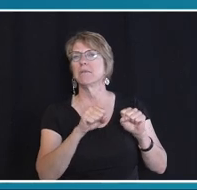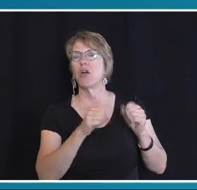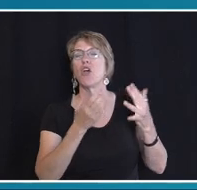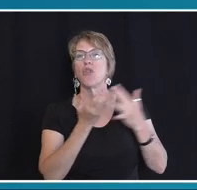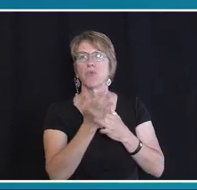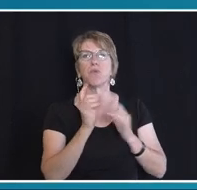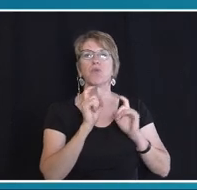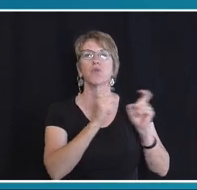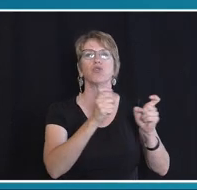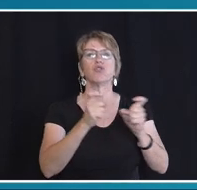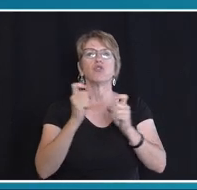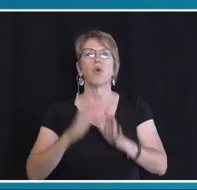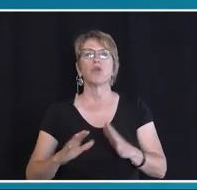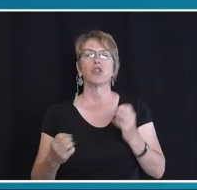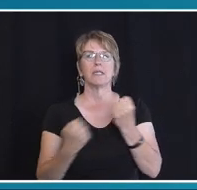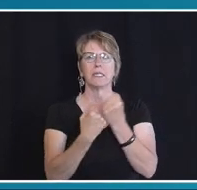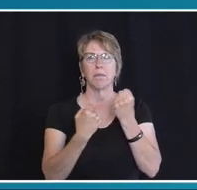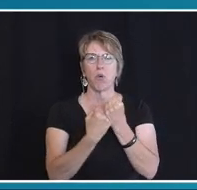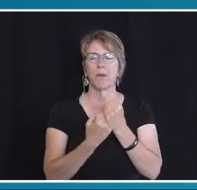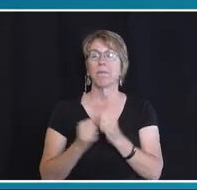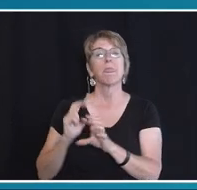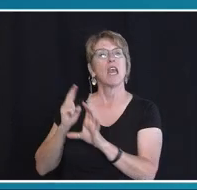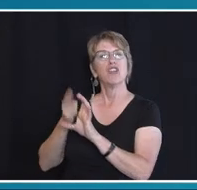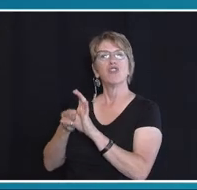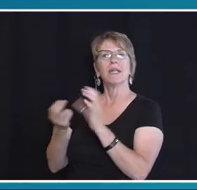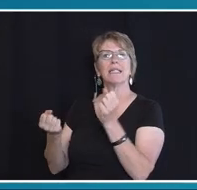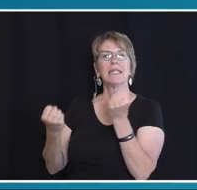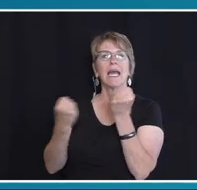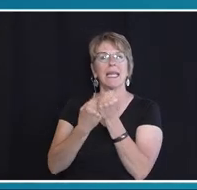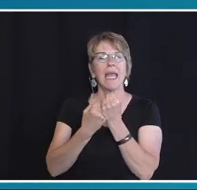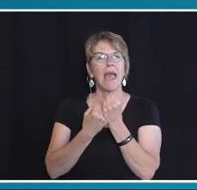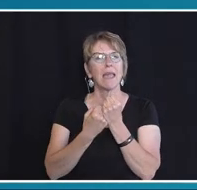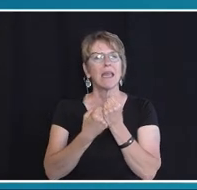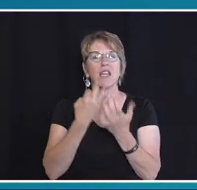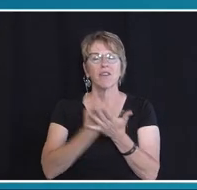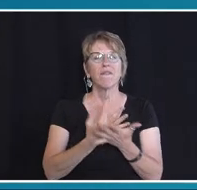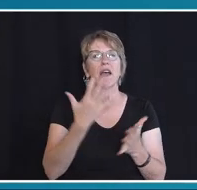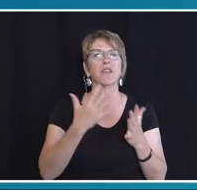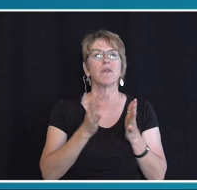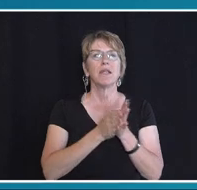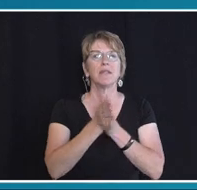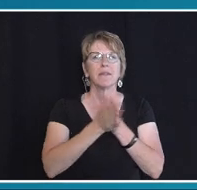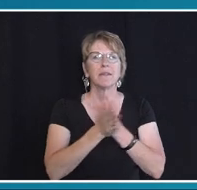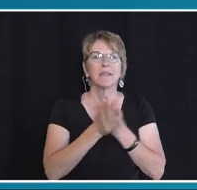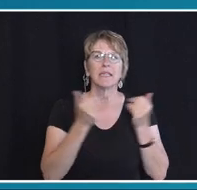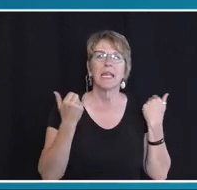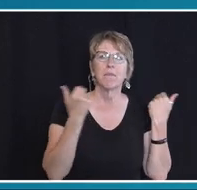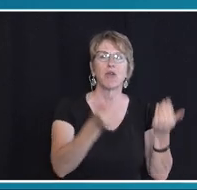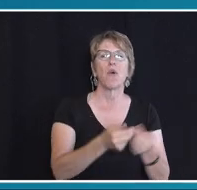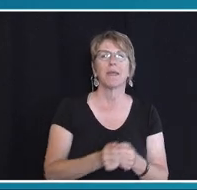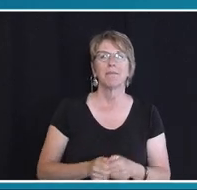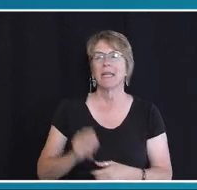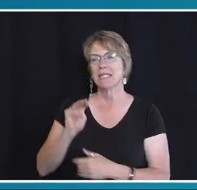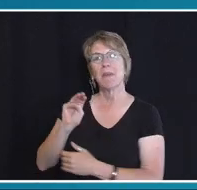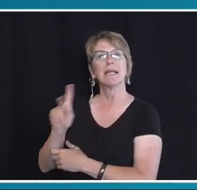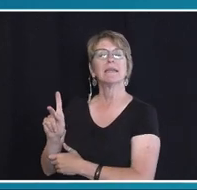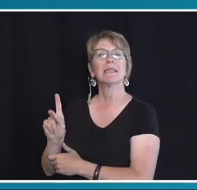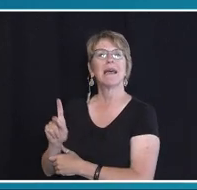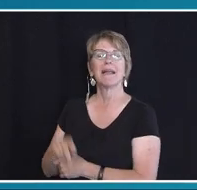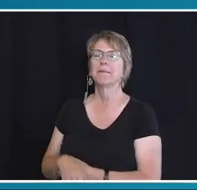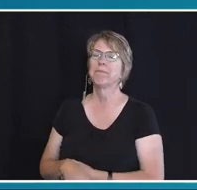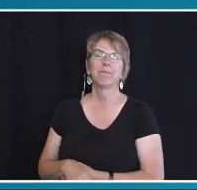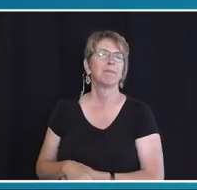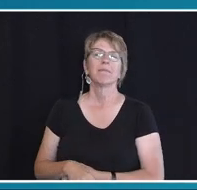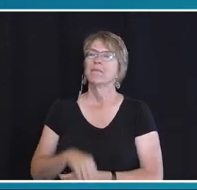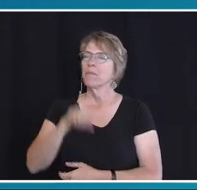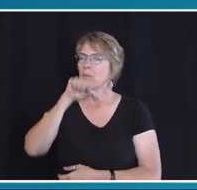donor support. Joining us again to help keep our fundraising momentum going is Michael Kadire. And Michael, I loved what